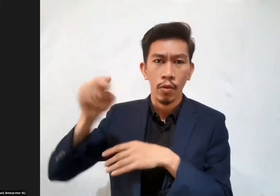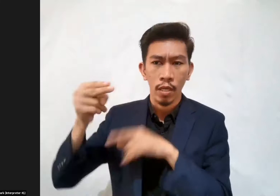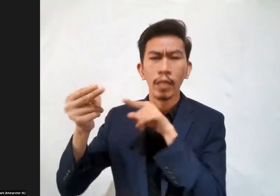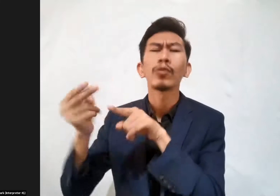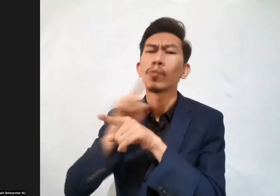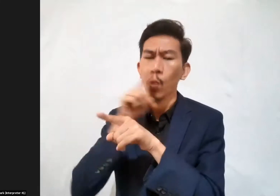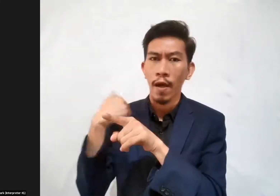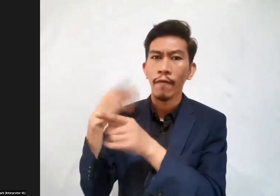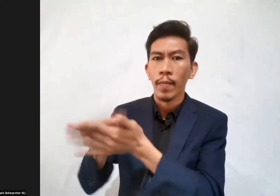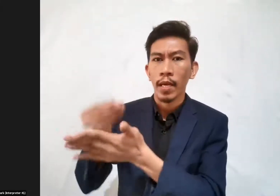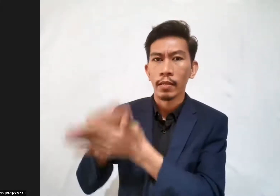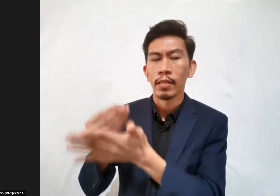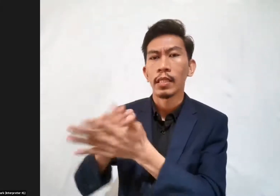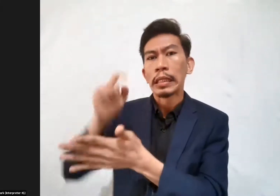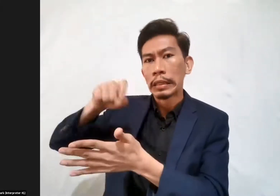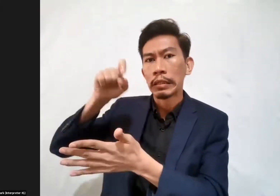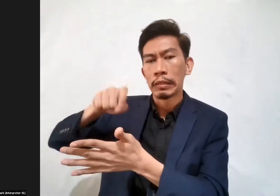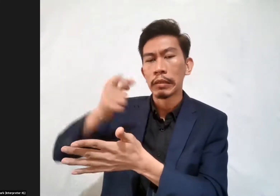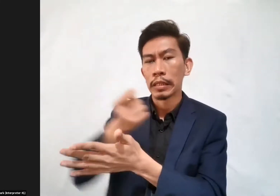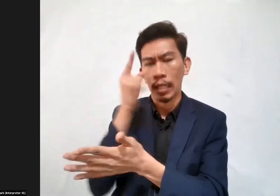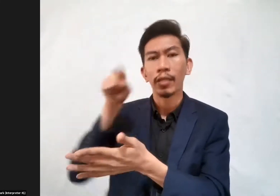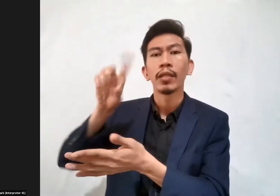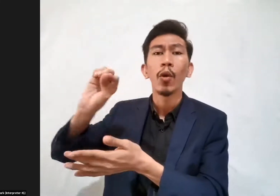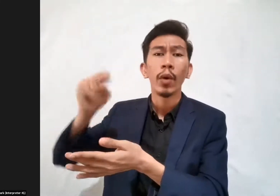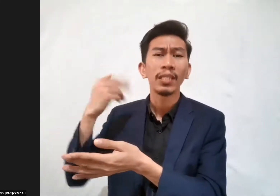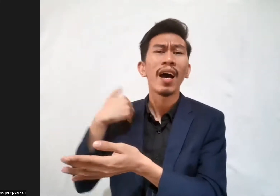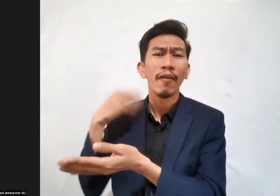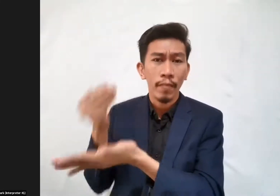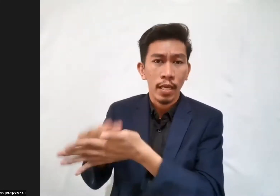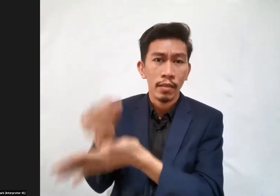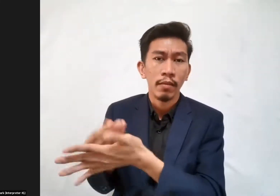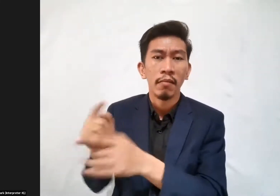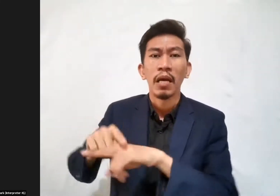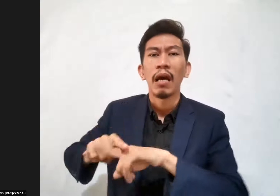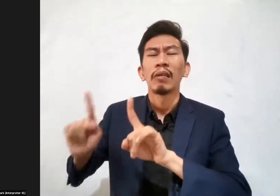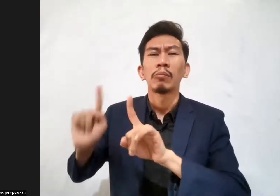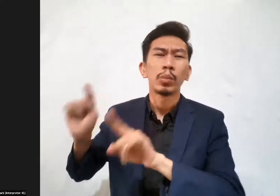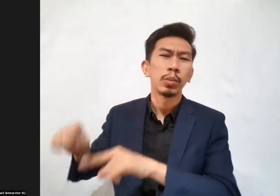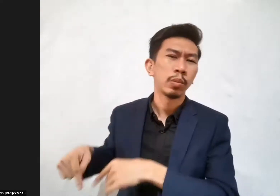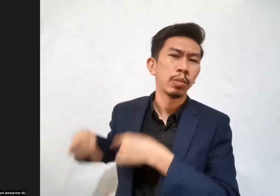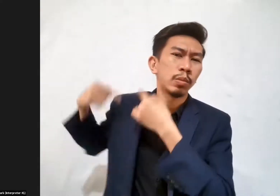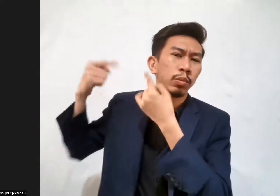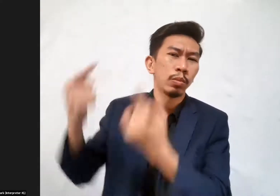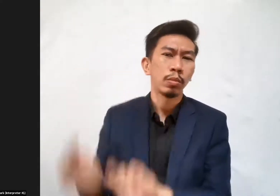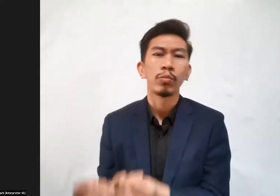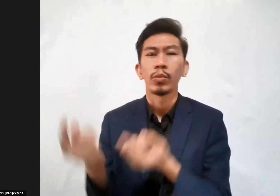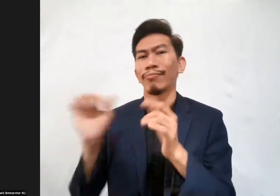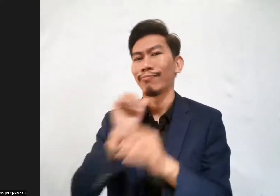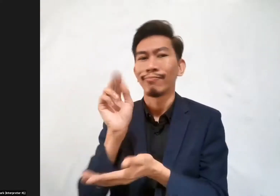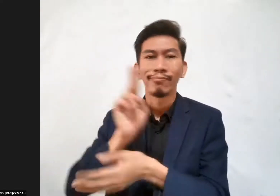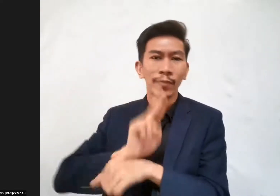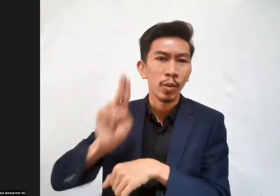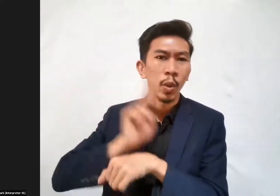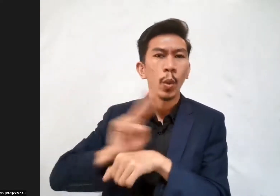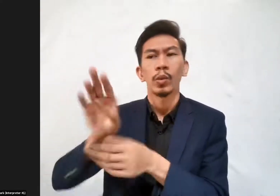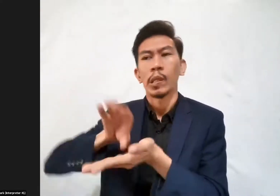money, you have to realize they have the money, but in many, many years, they don't spend it. They don't